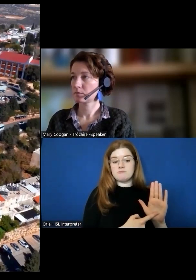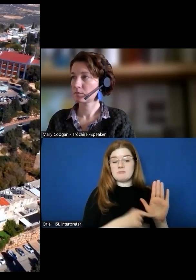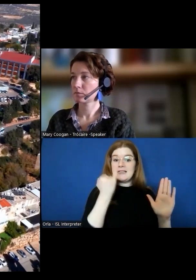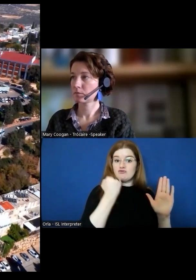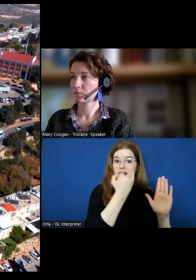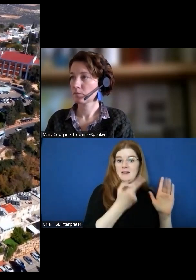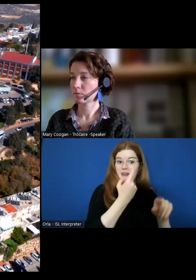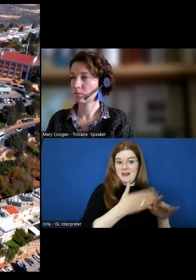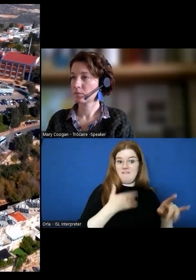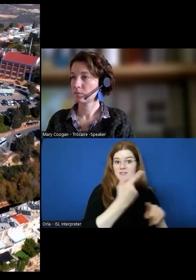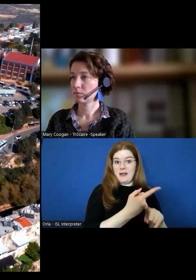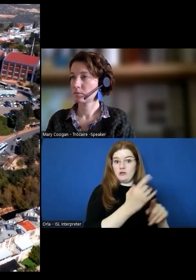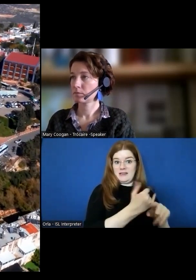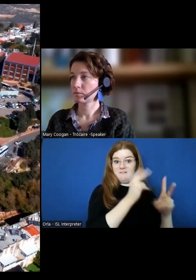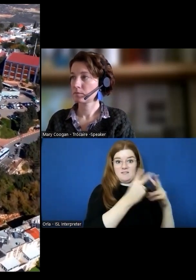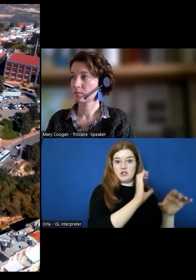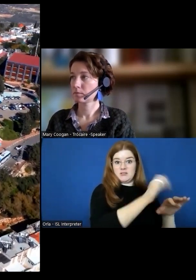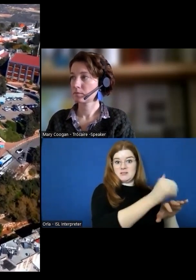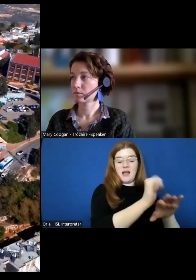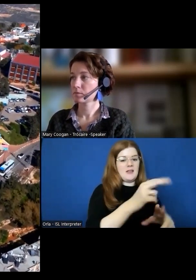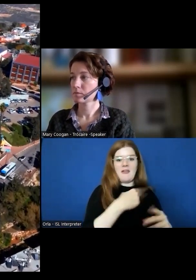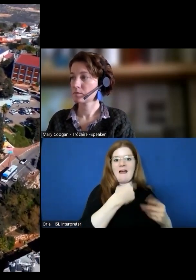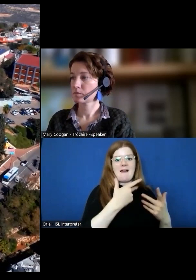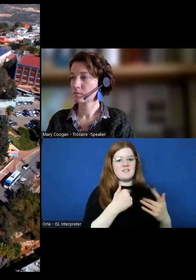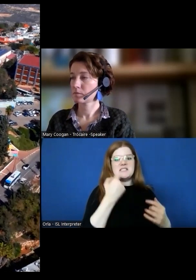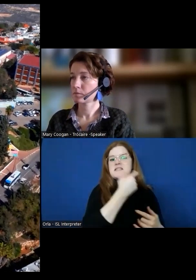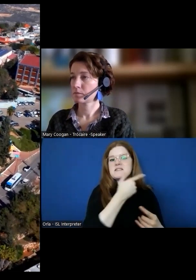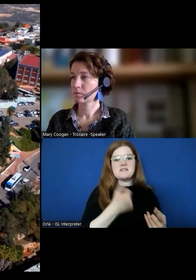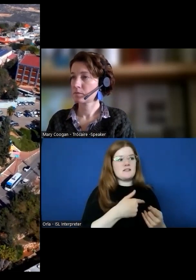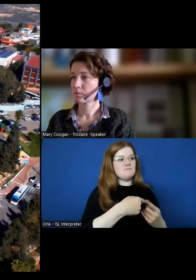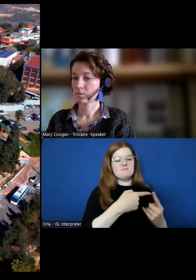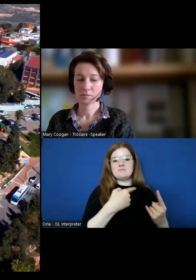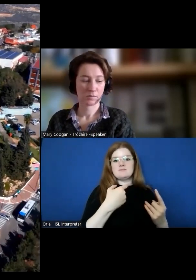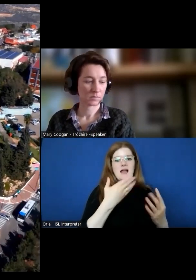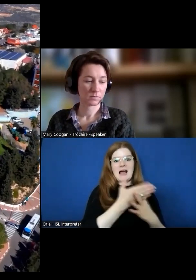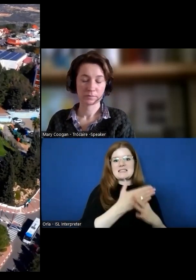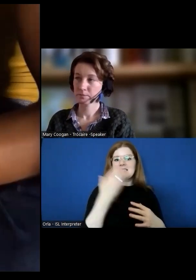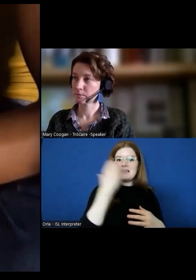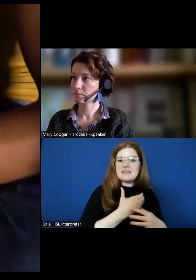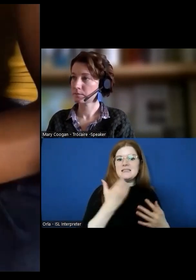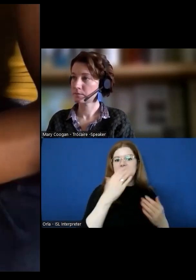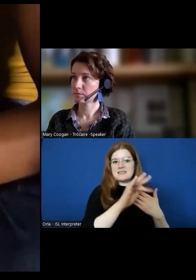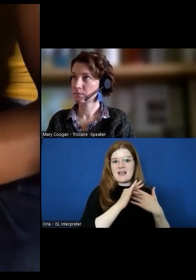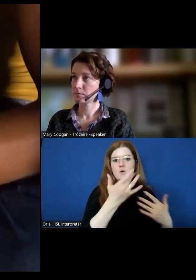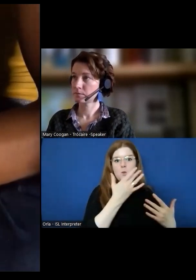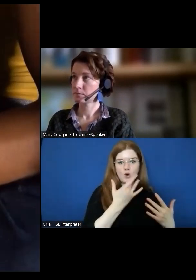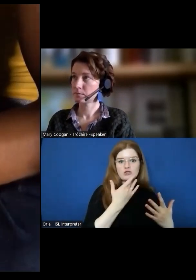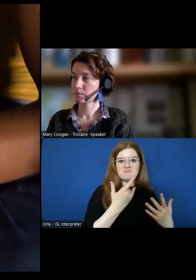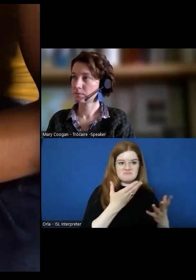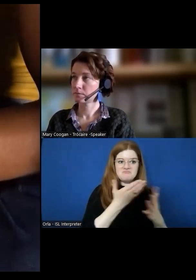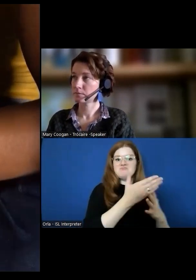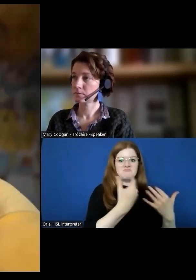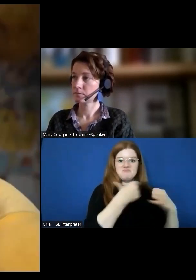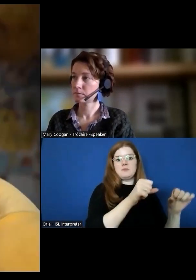Israelis living in the settlements have unlimited access to clean, safe water, while Palestinians living